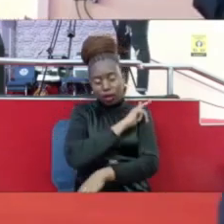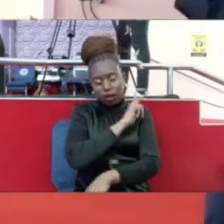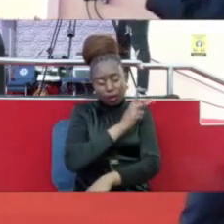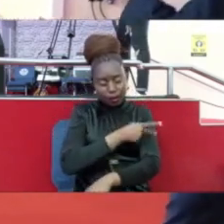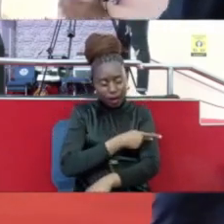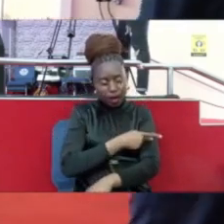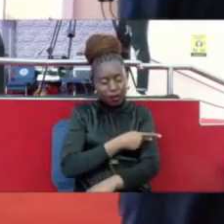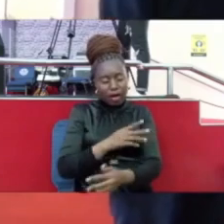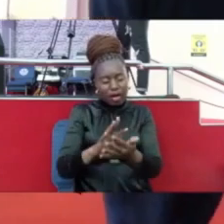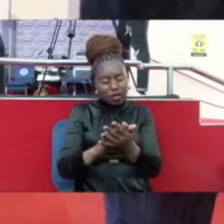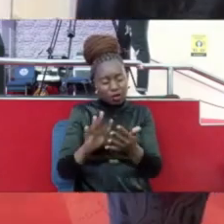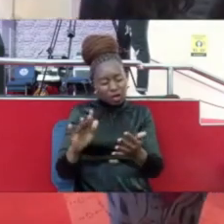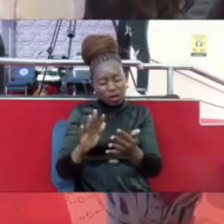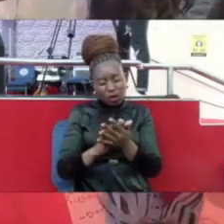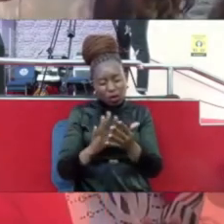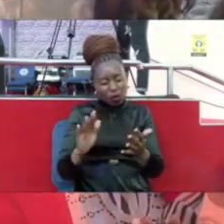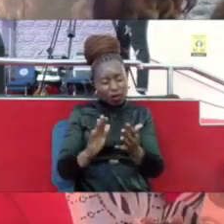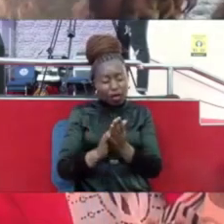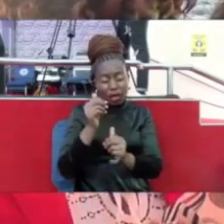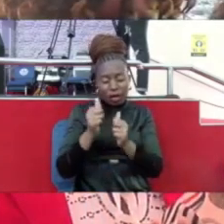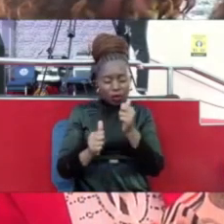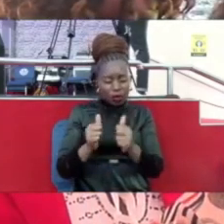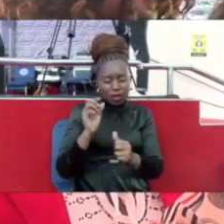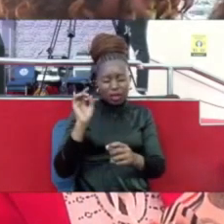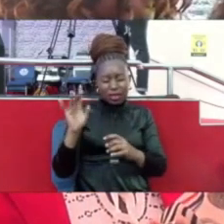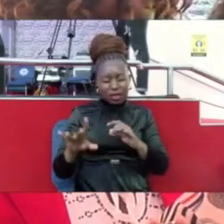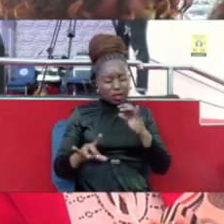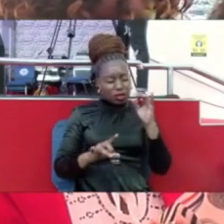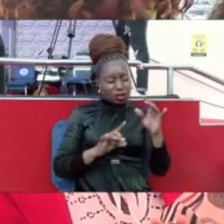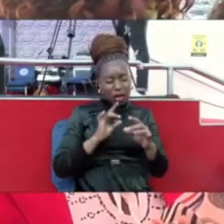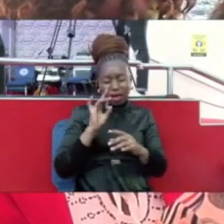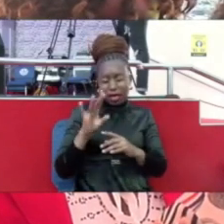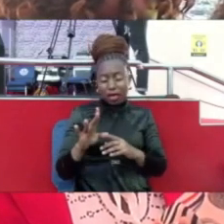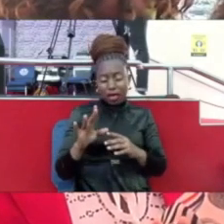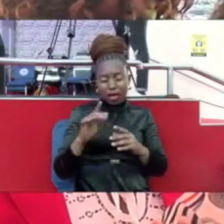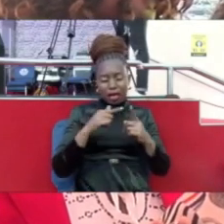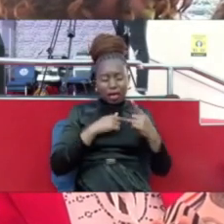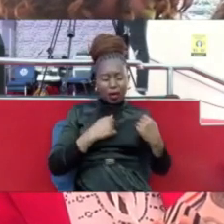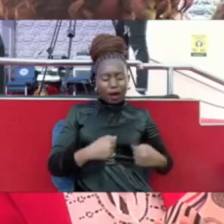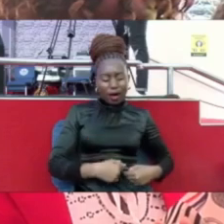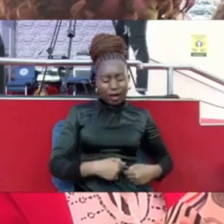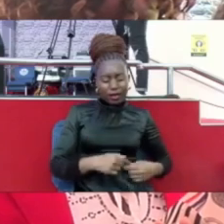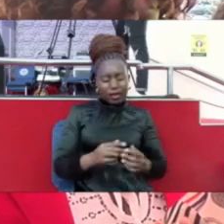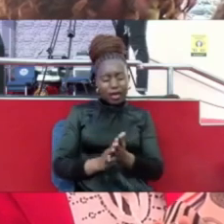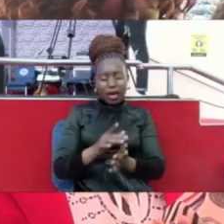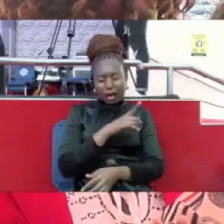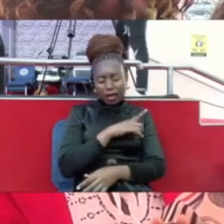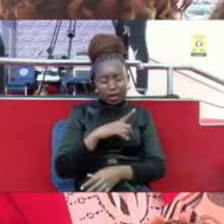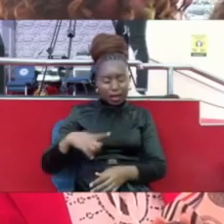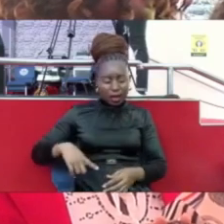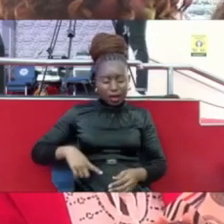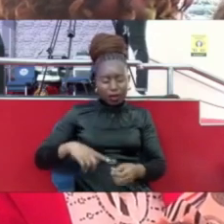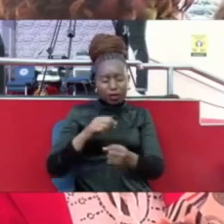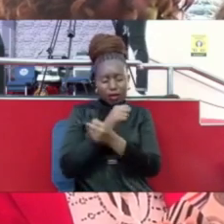na utukufu, that will shine through my heart ambao utaangaza kwenye moyo wangu, and that the love of God na upendo wa